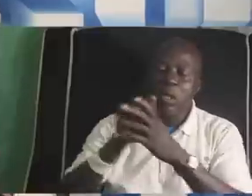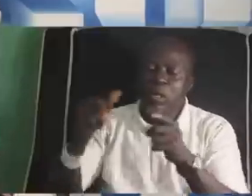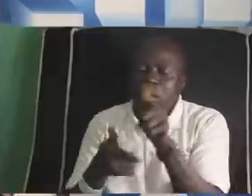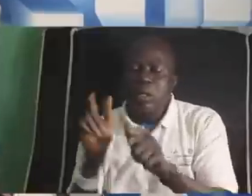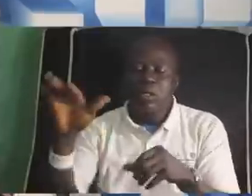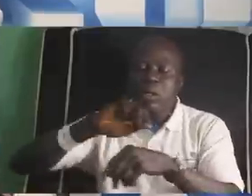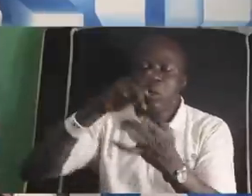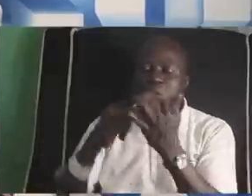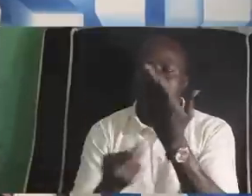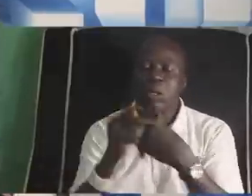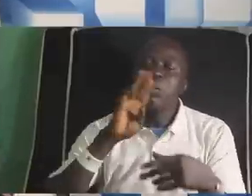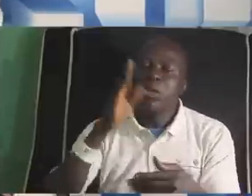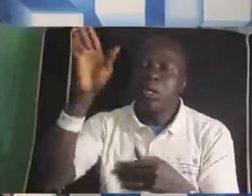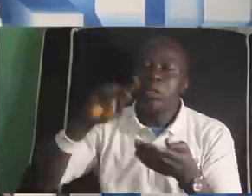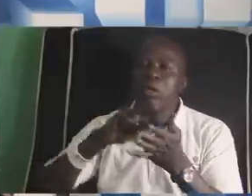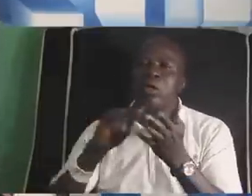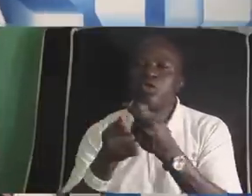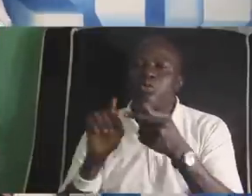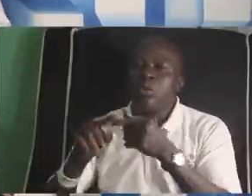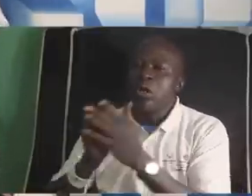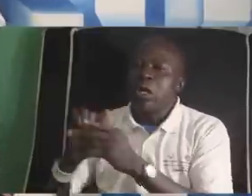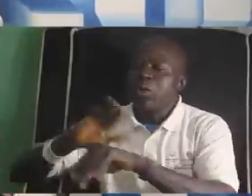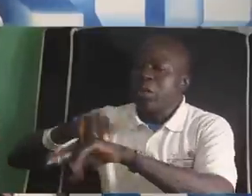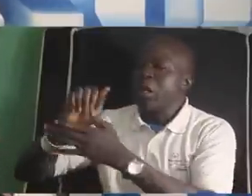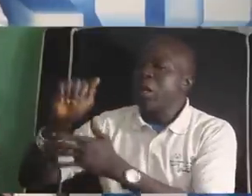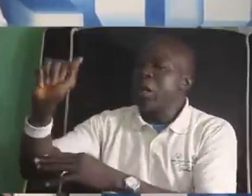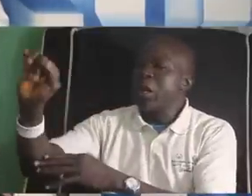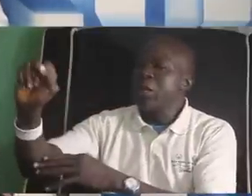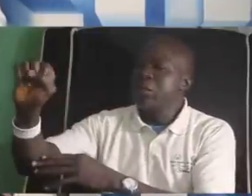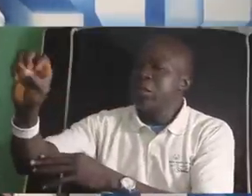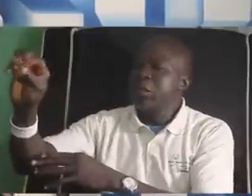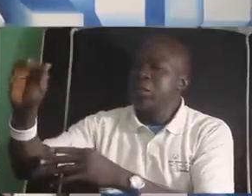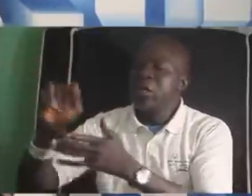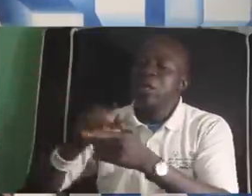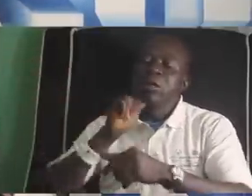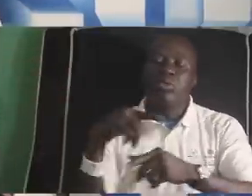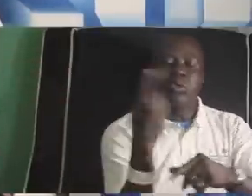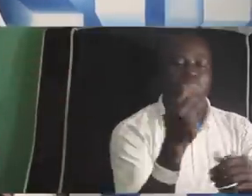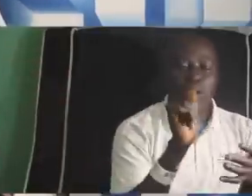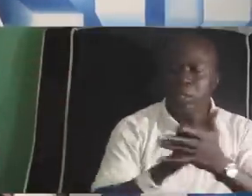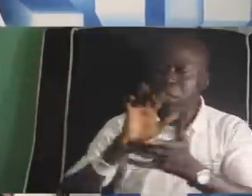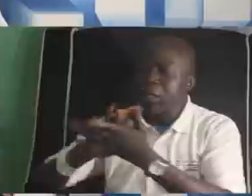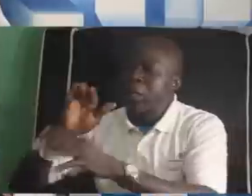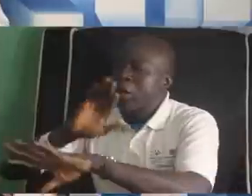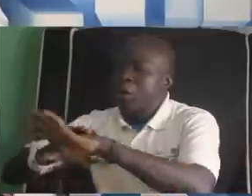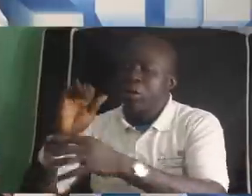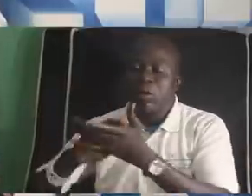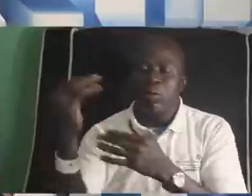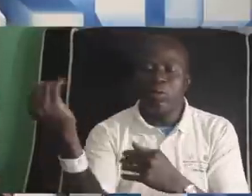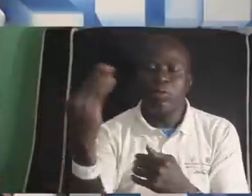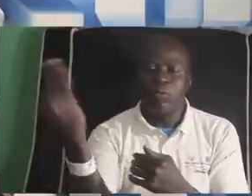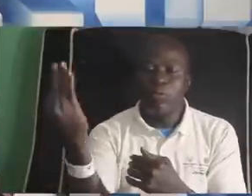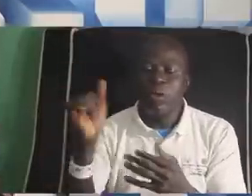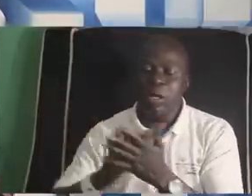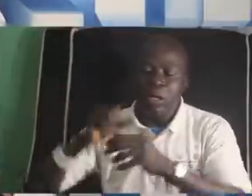Ni ola. Tomorrow. Tomo wa ati asese na. Ana sese. Iyen nikan ko. Not only that. Toba wa di ojo Friday.